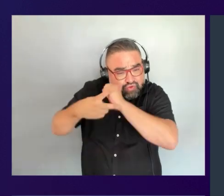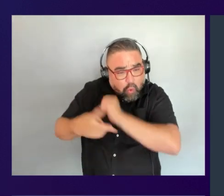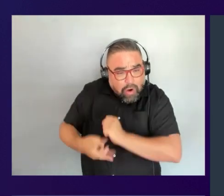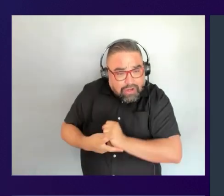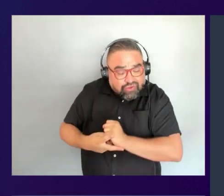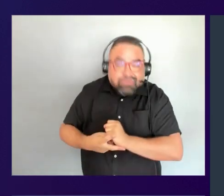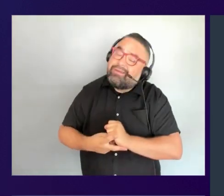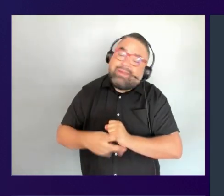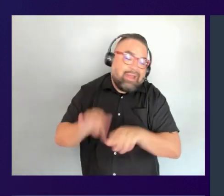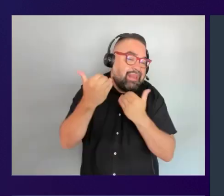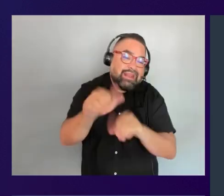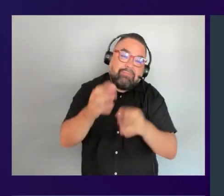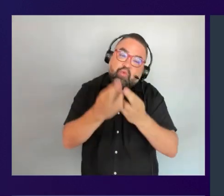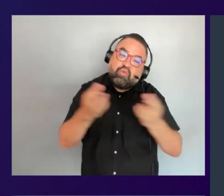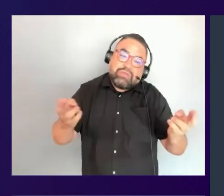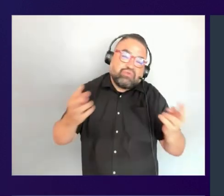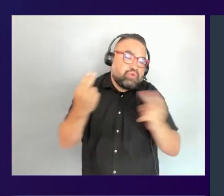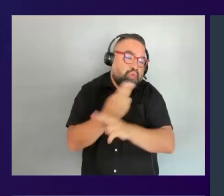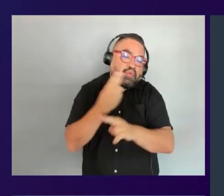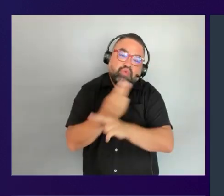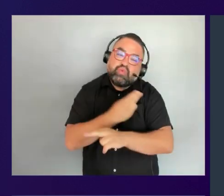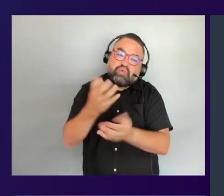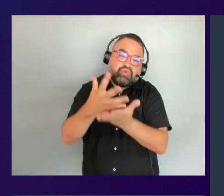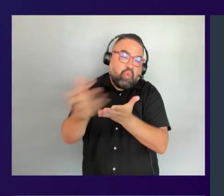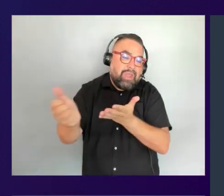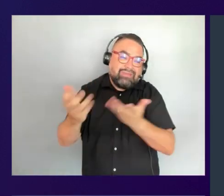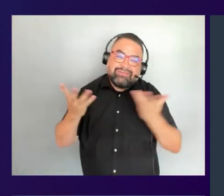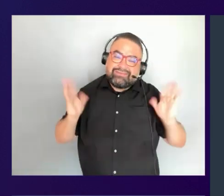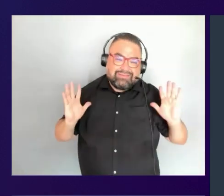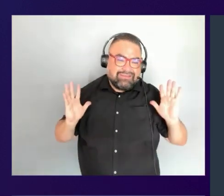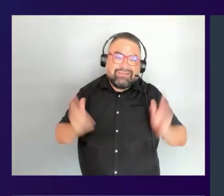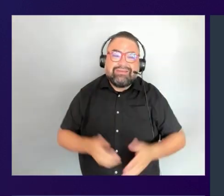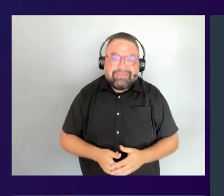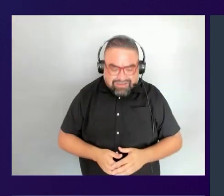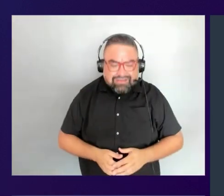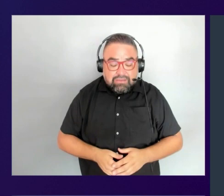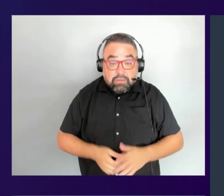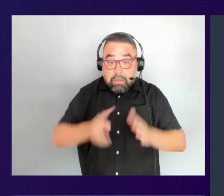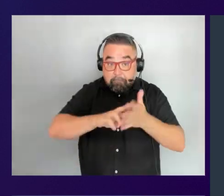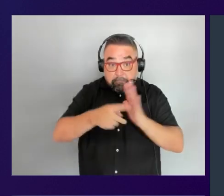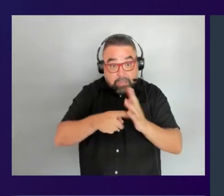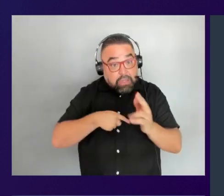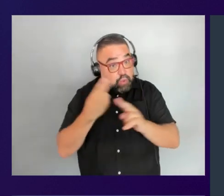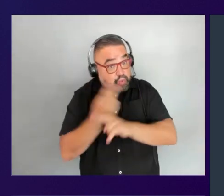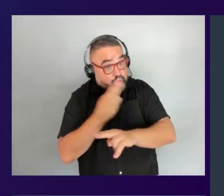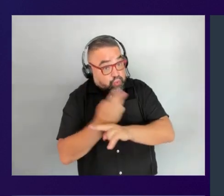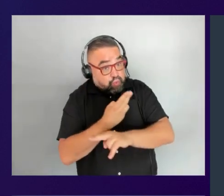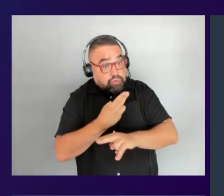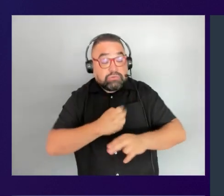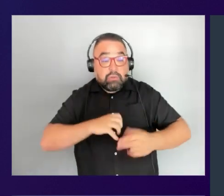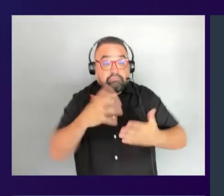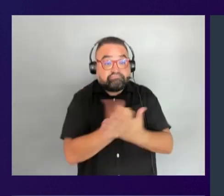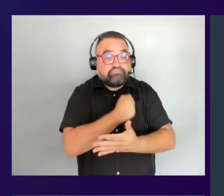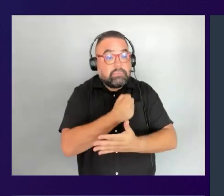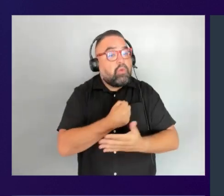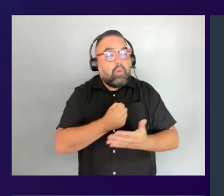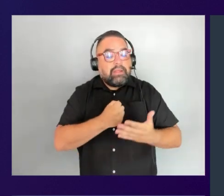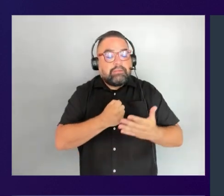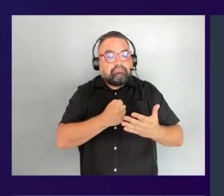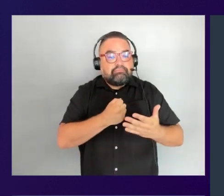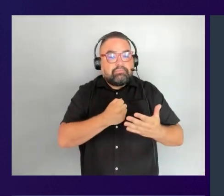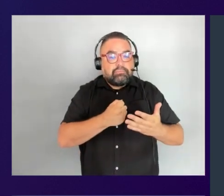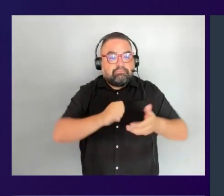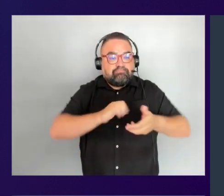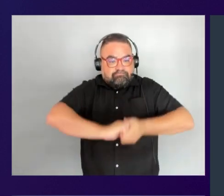resources in idle compute and provision storage. Customers are able to leverage a decoupled compute storage capabilities where they